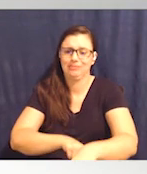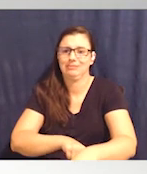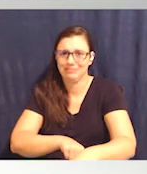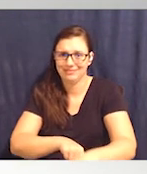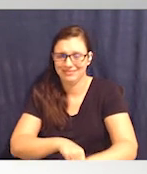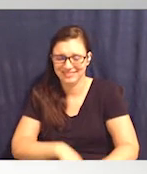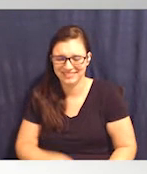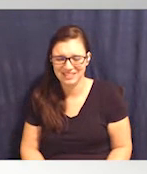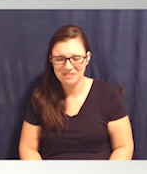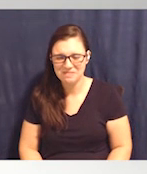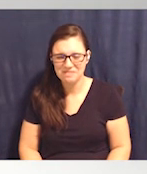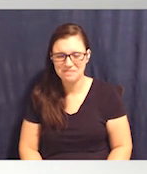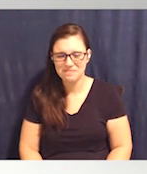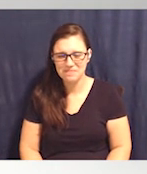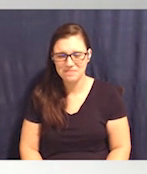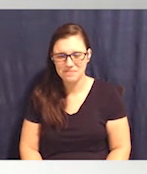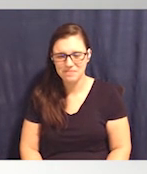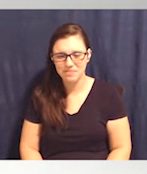Do you have any questions?